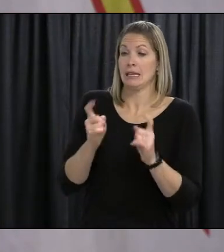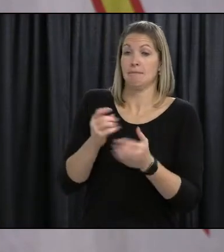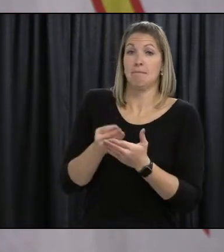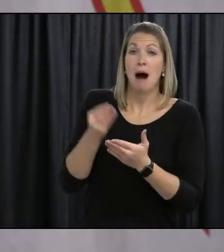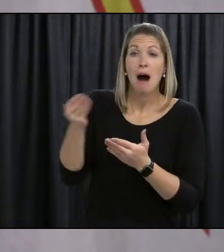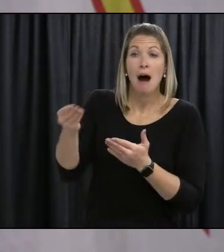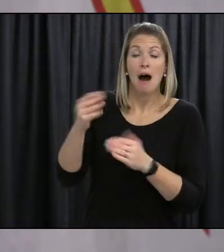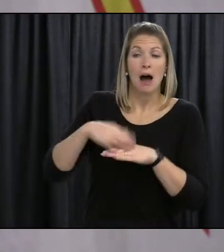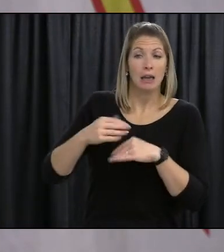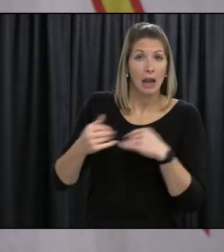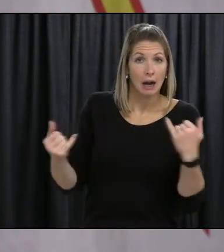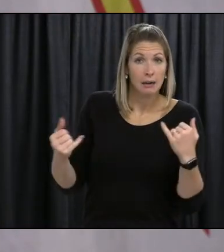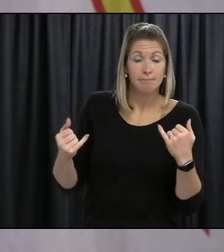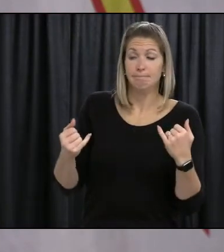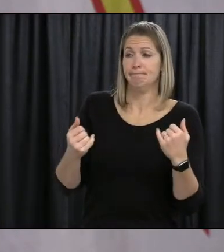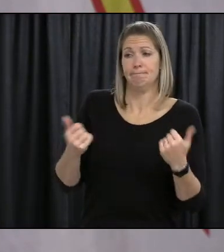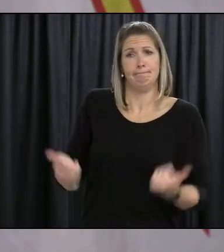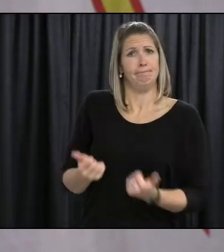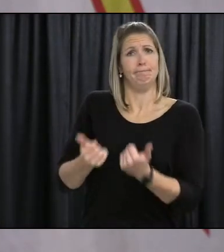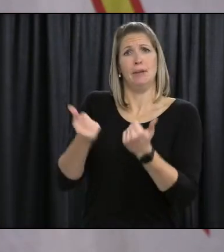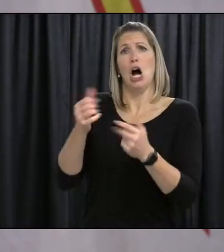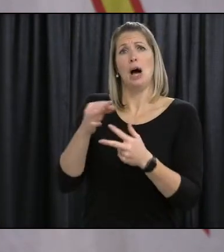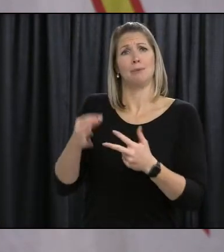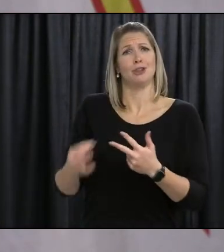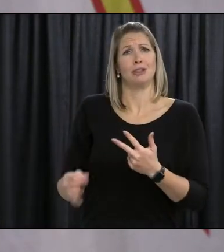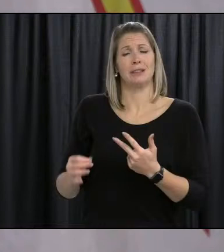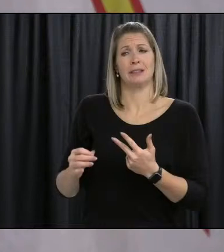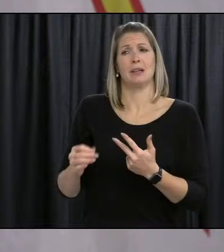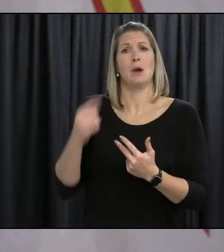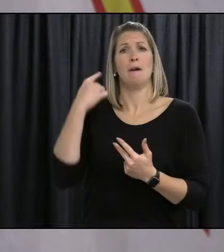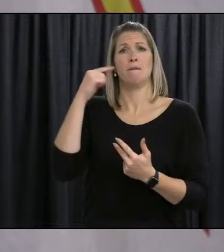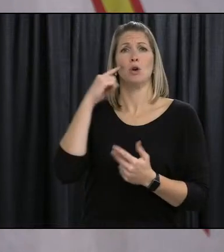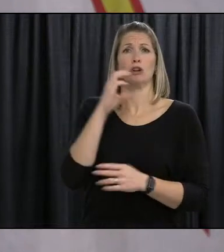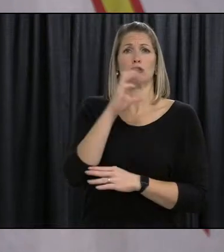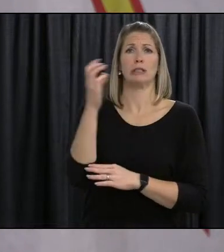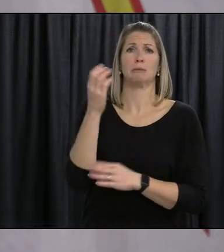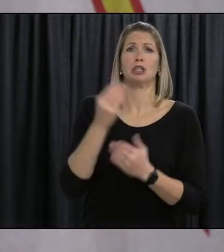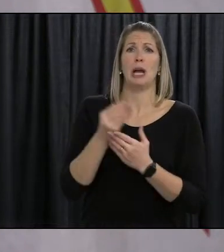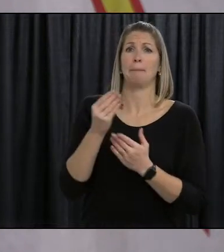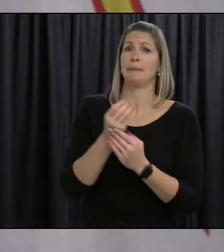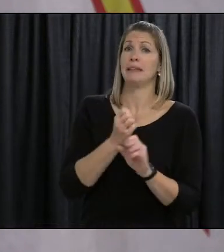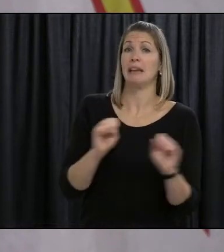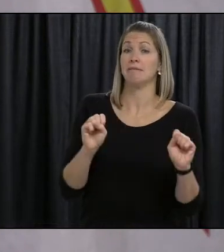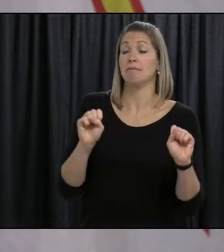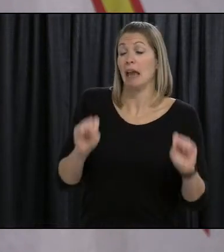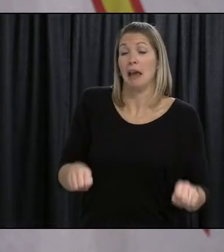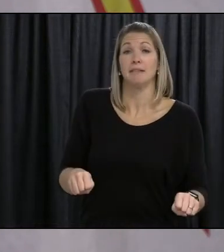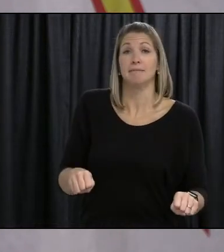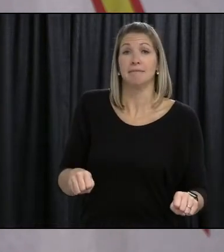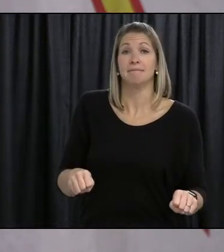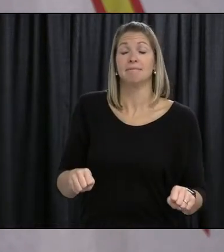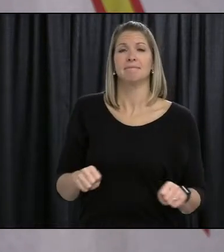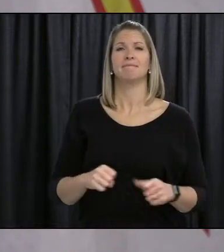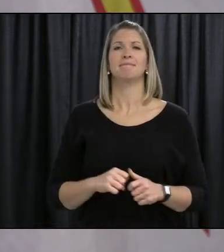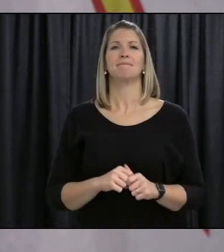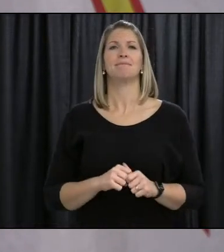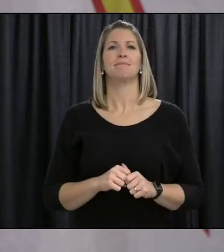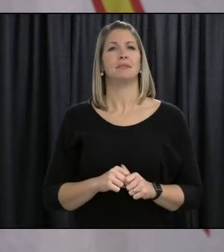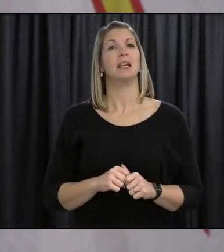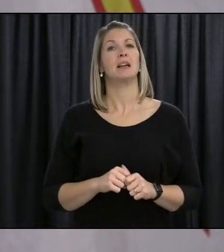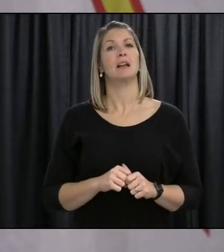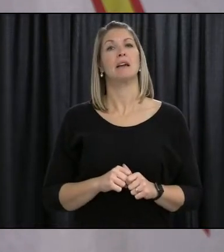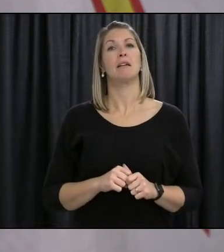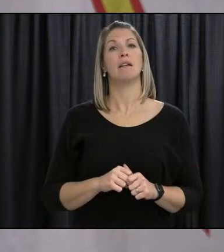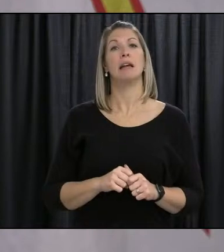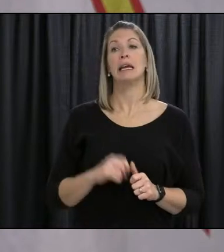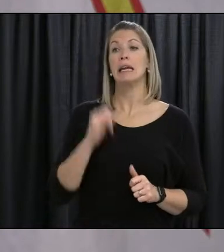So, there are ways to be able to do the Christmas shopping safely. And we certainly would refer